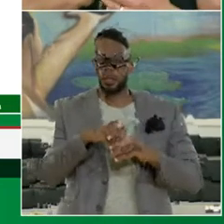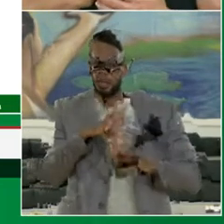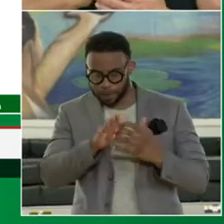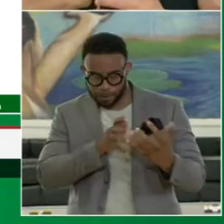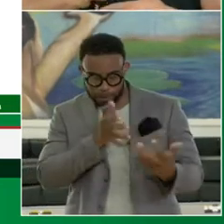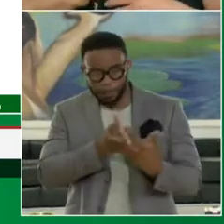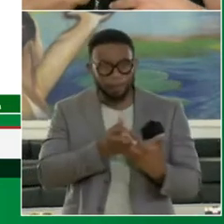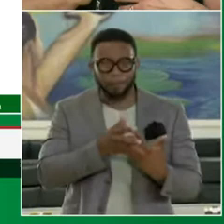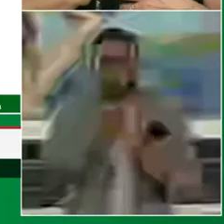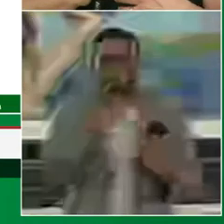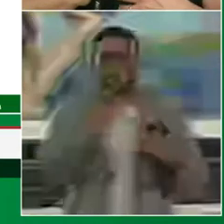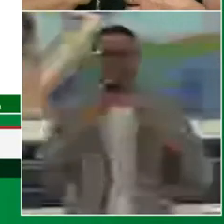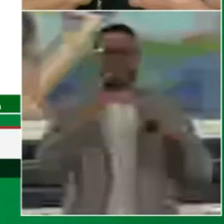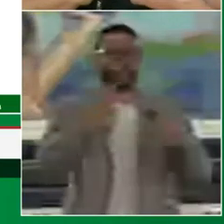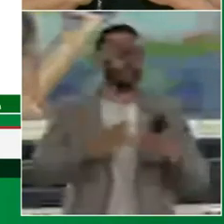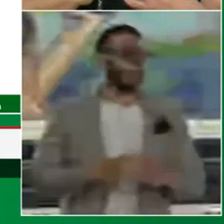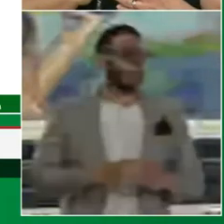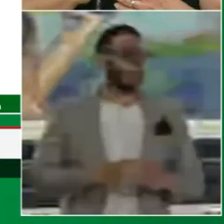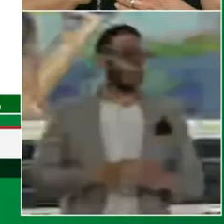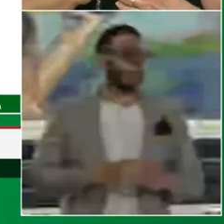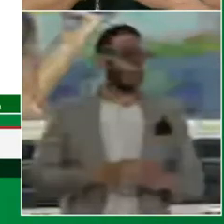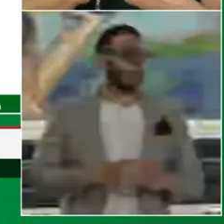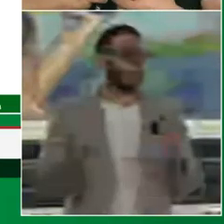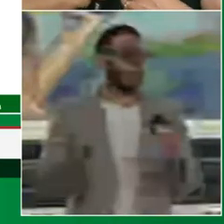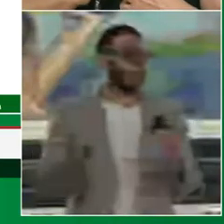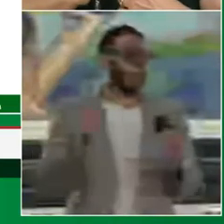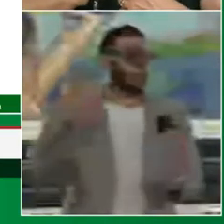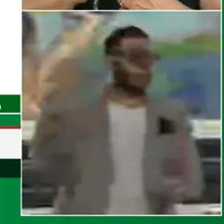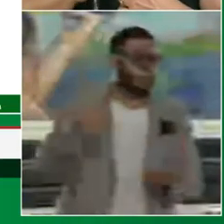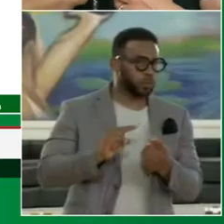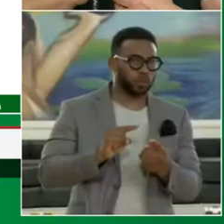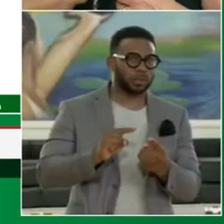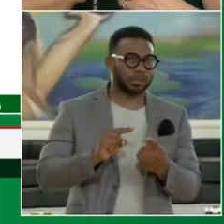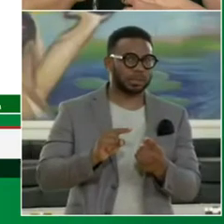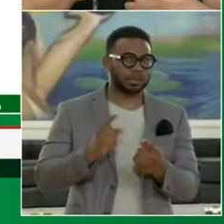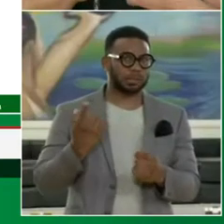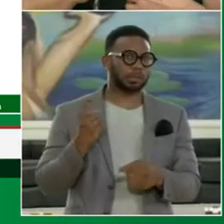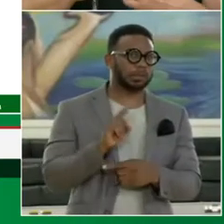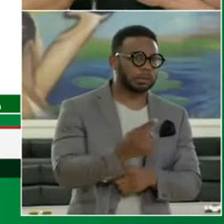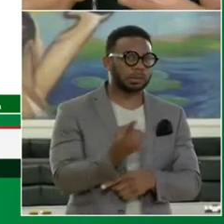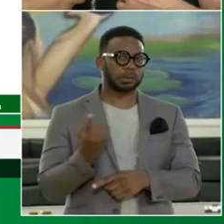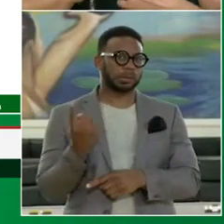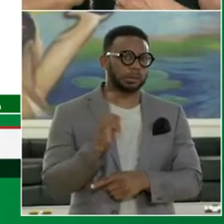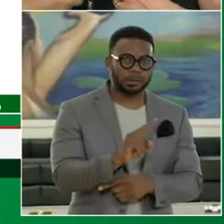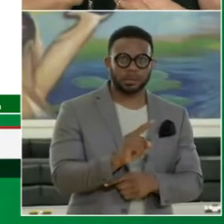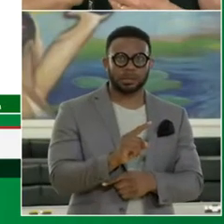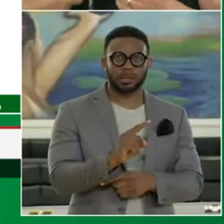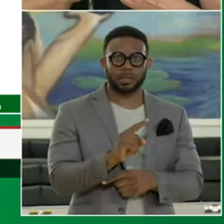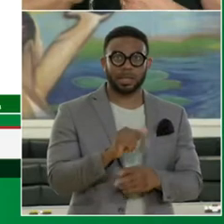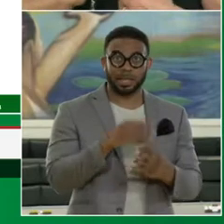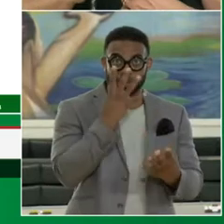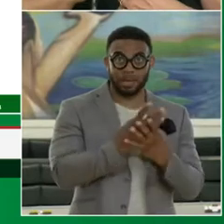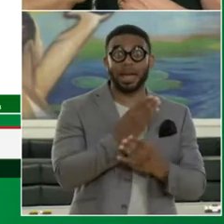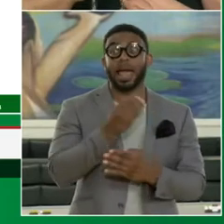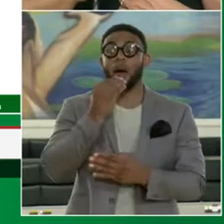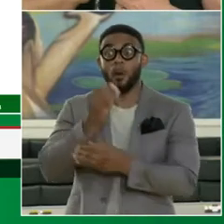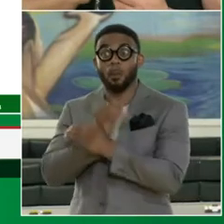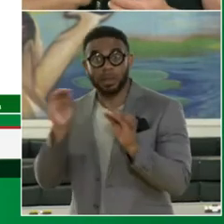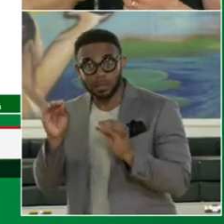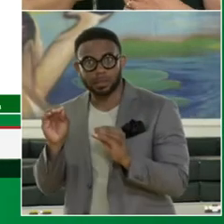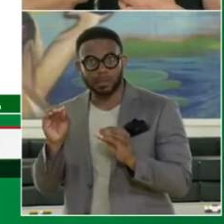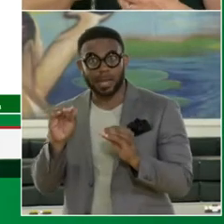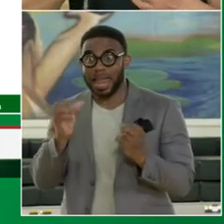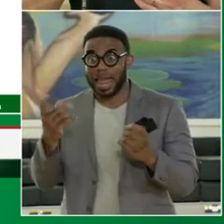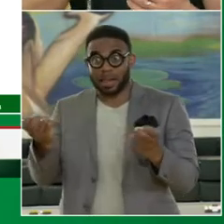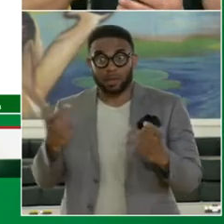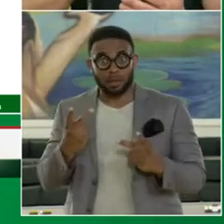able to be productive, and look at reducing that recidivism rate and homeless rate for that matter, because we have a lot of our returning